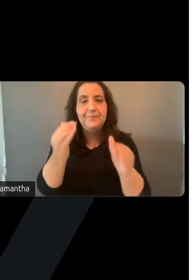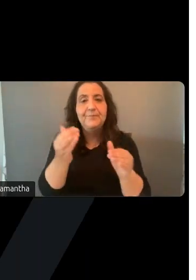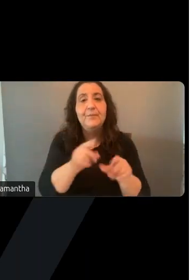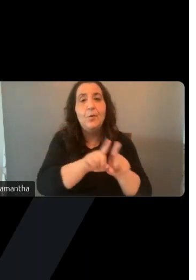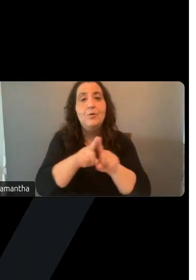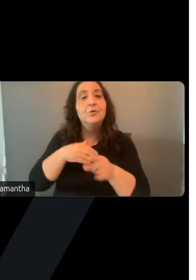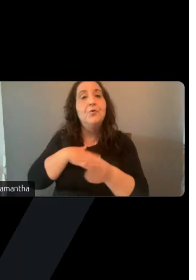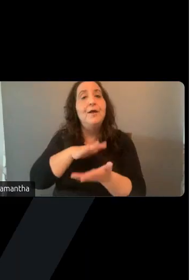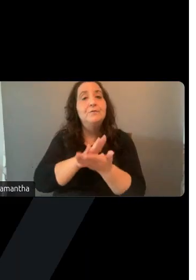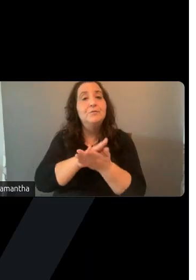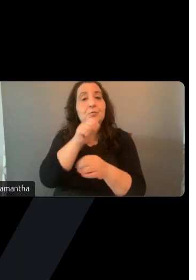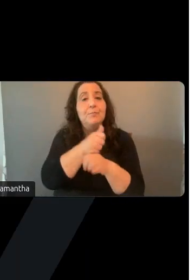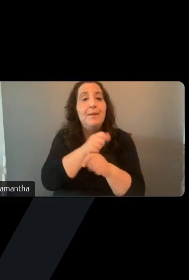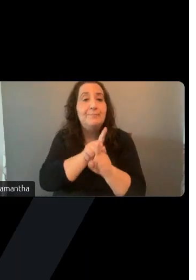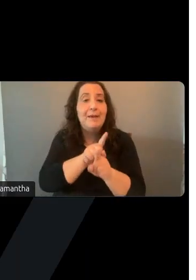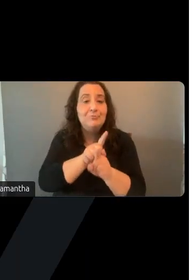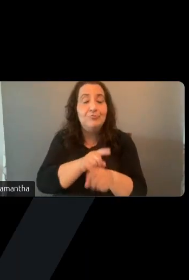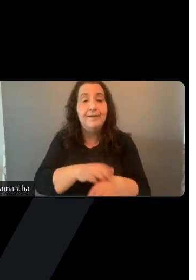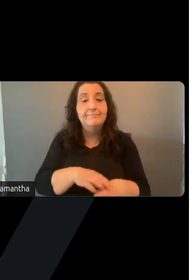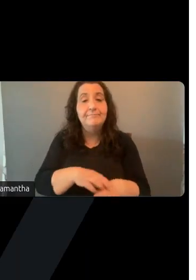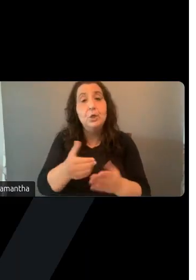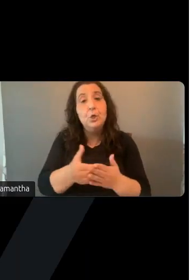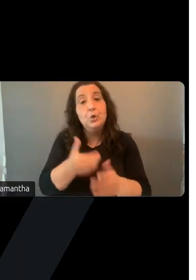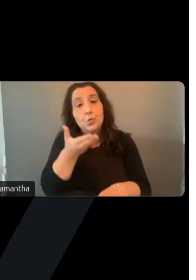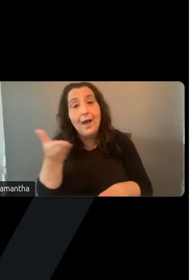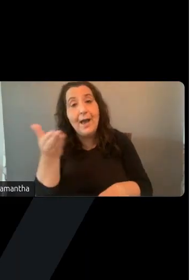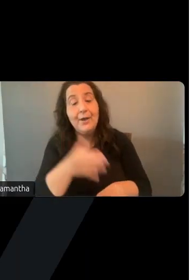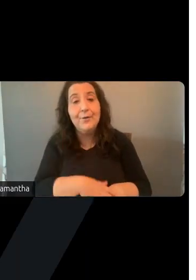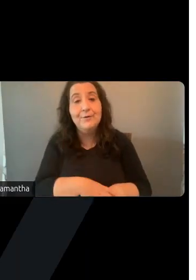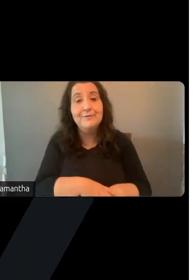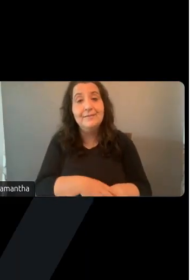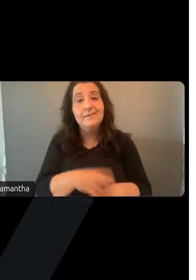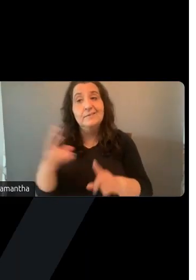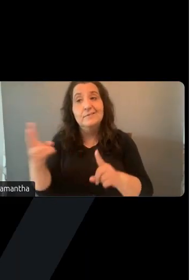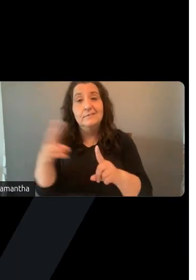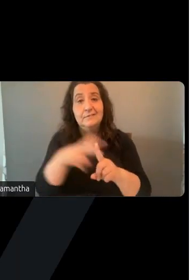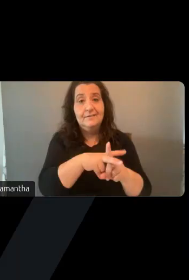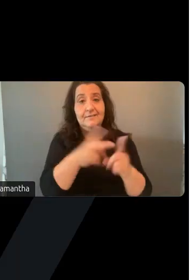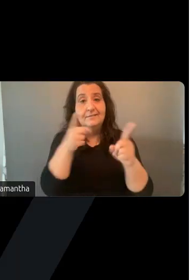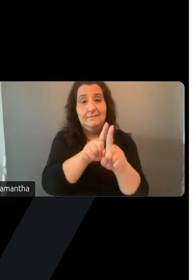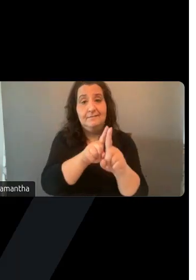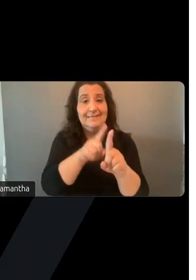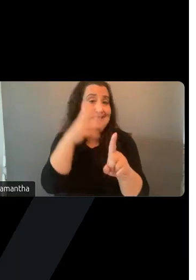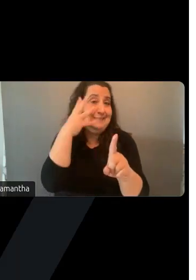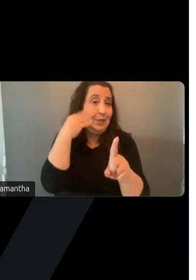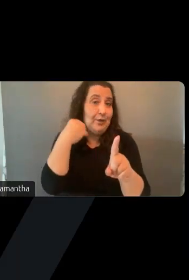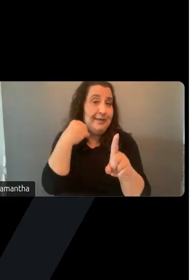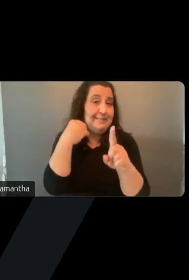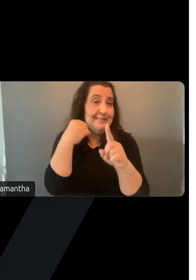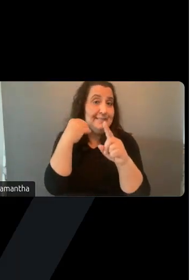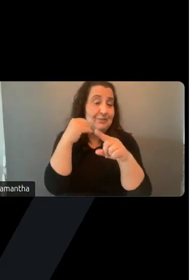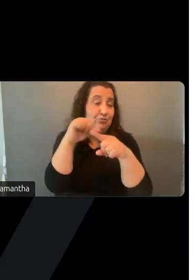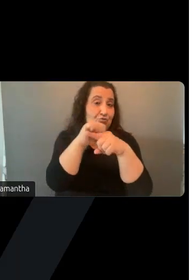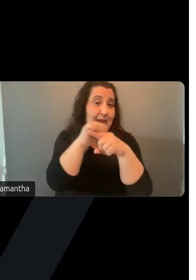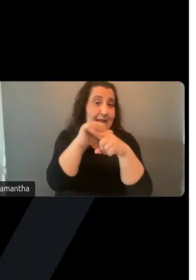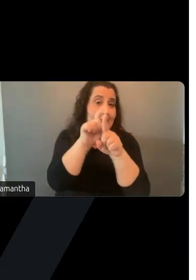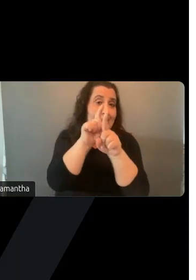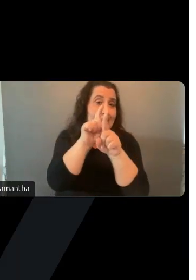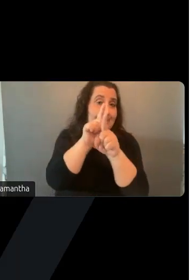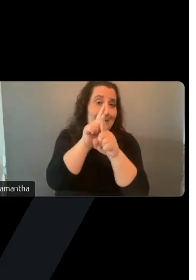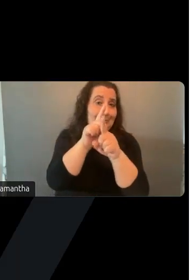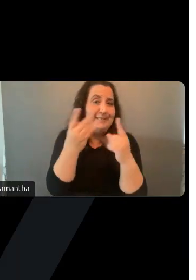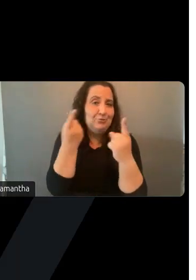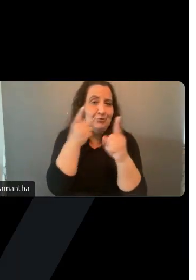mentoring. New hires are assigned an experienced and trained mentor teacher to support